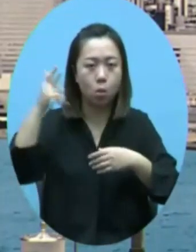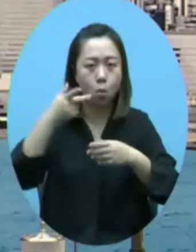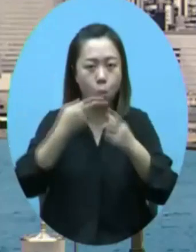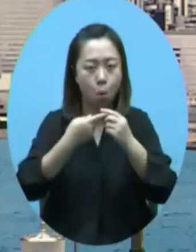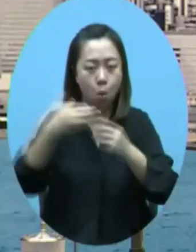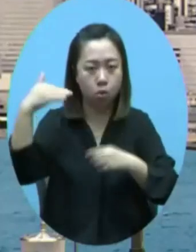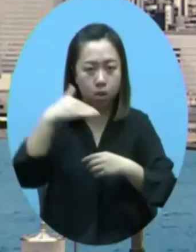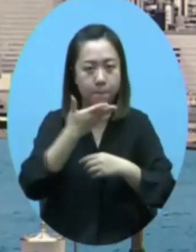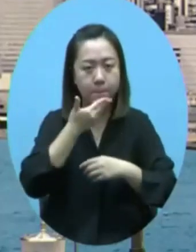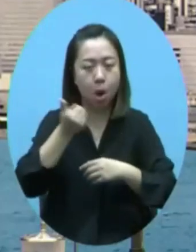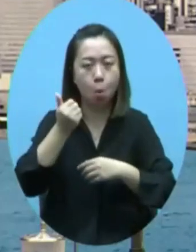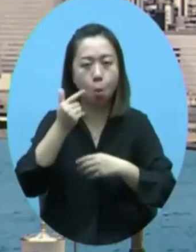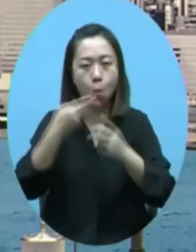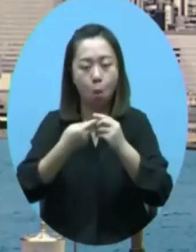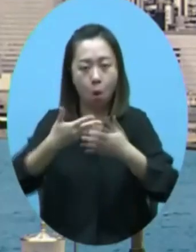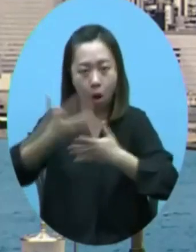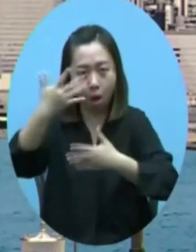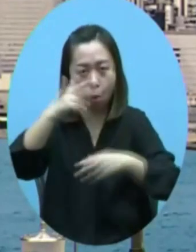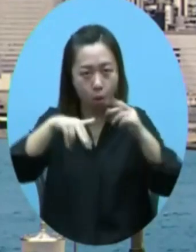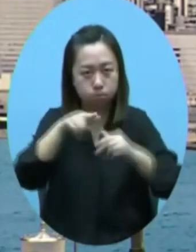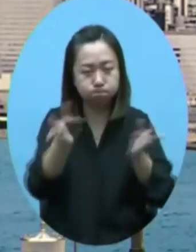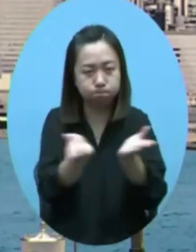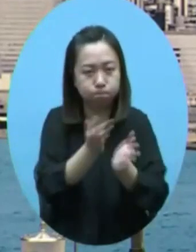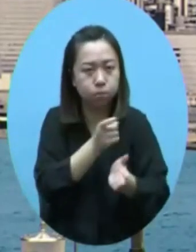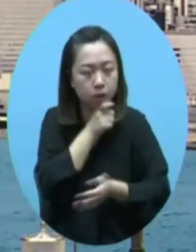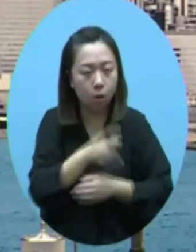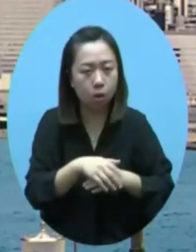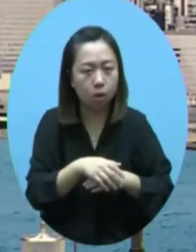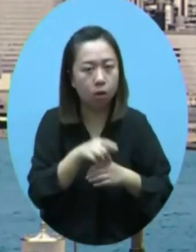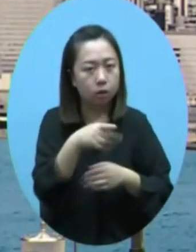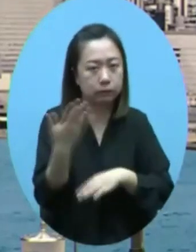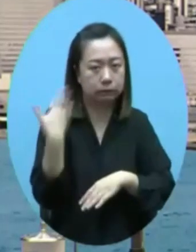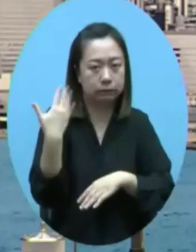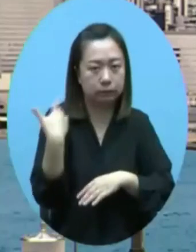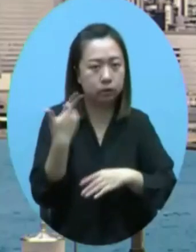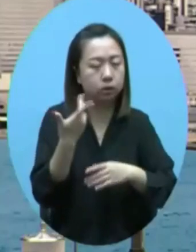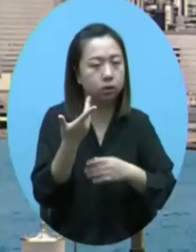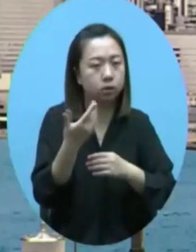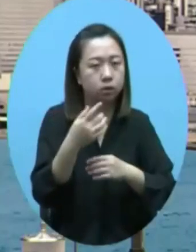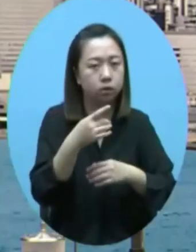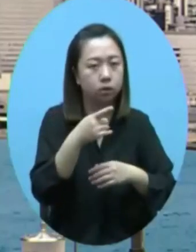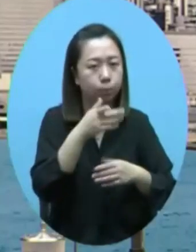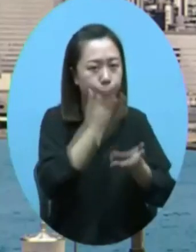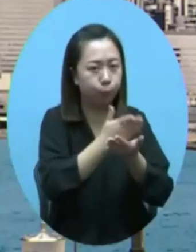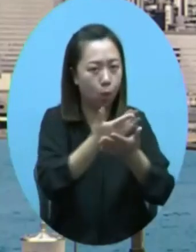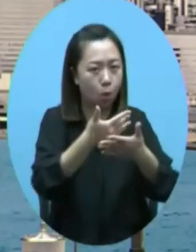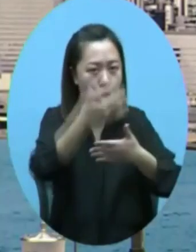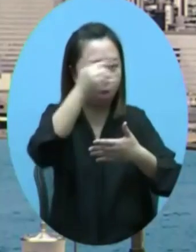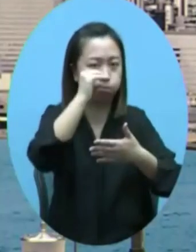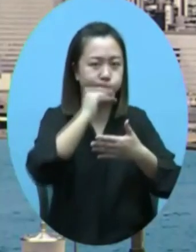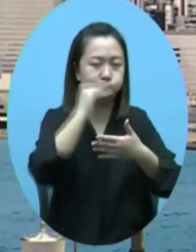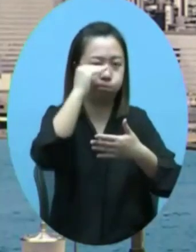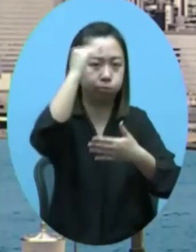Because we built the doctor to May War Chair, and she is the case identified there in War Chair, May War